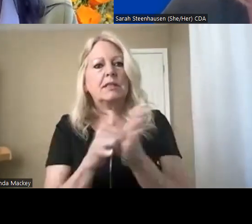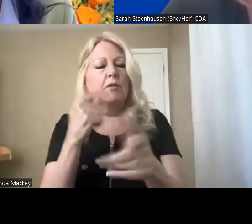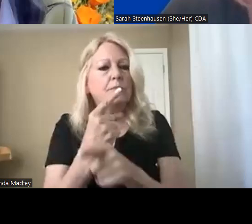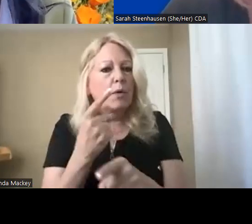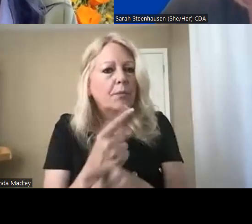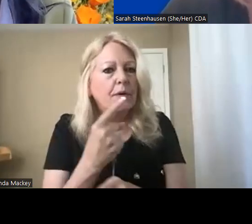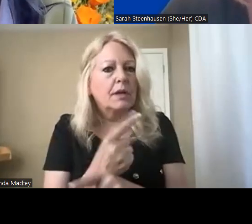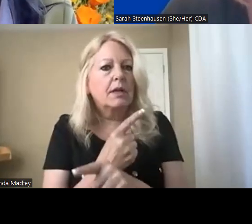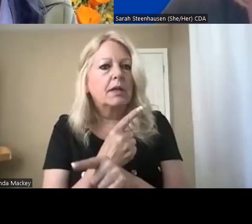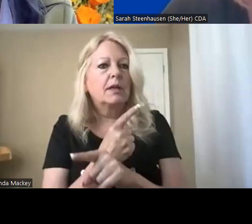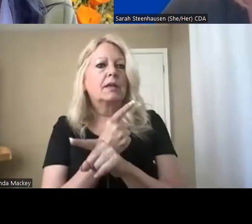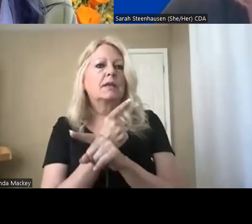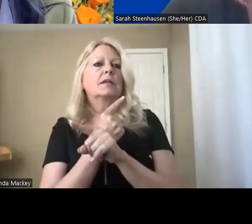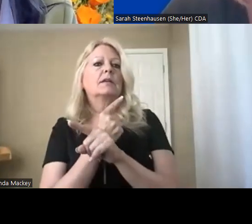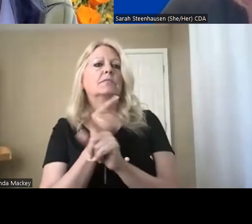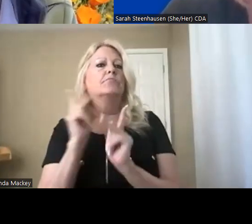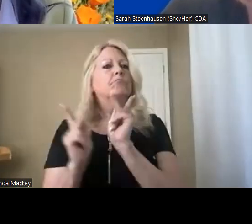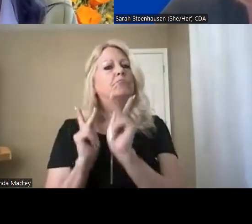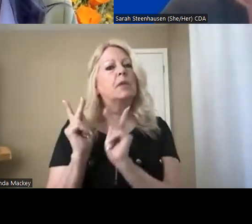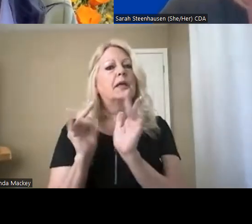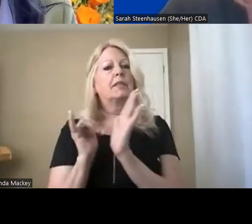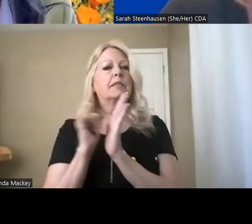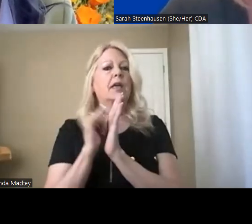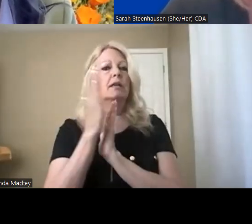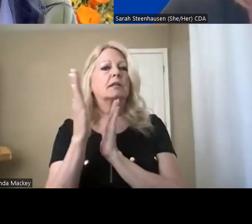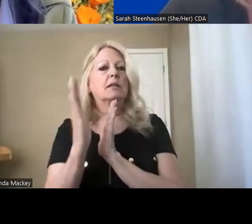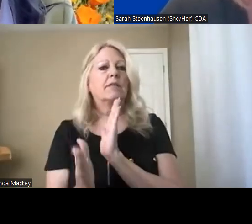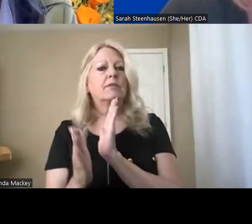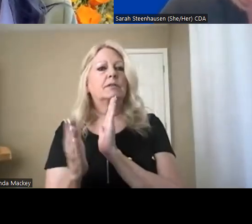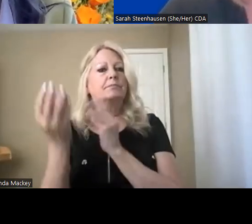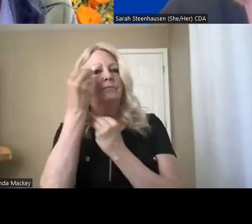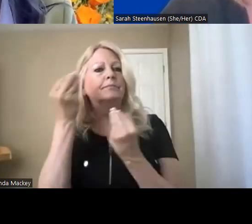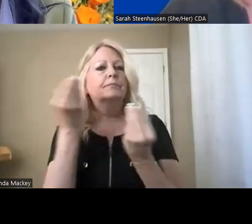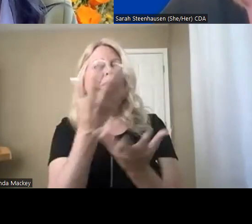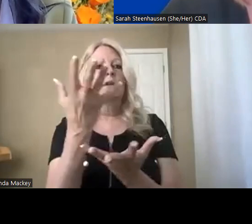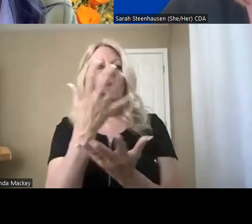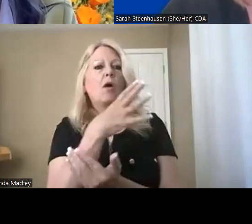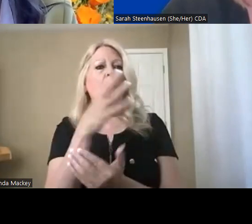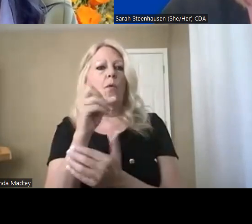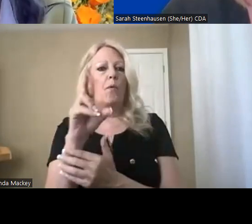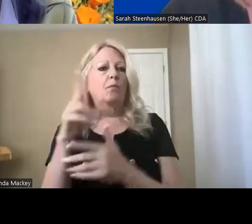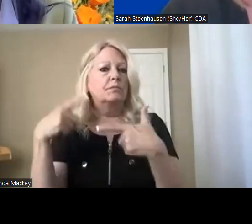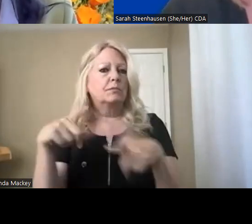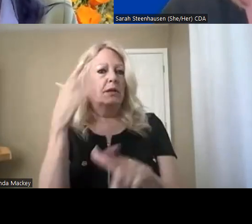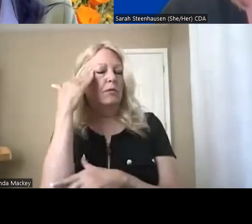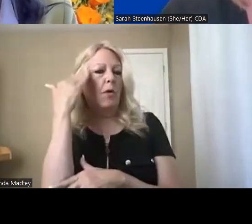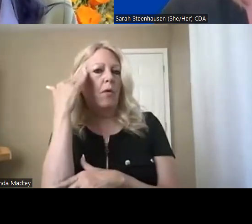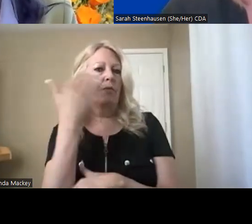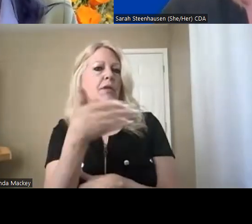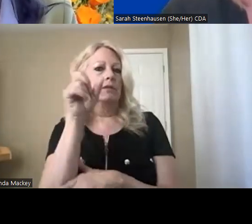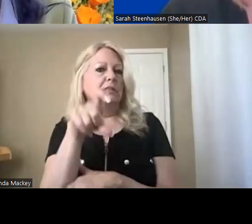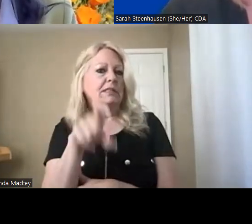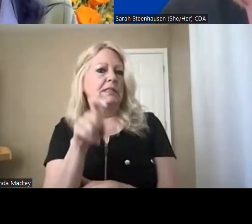populations that have never articulated or been in the forefront in terms of their needs. And, being from a